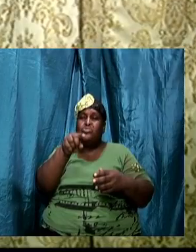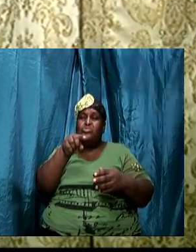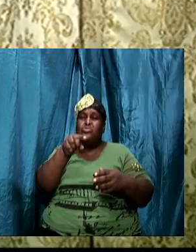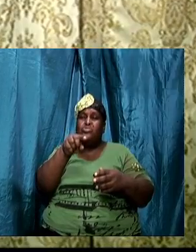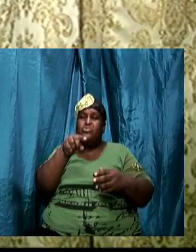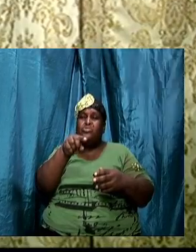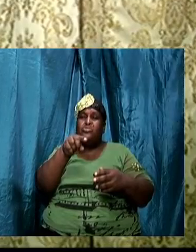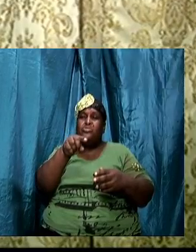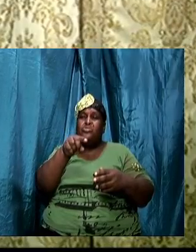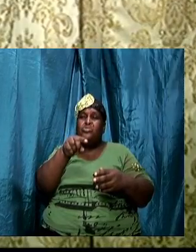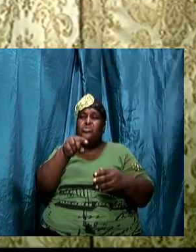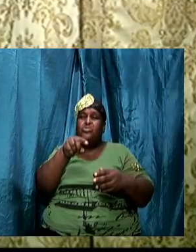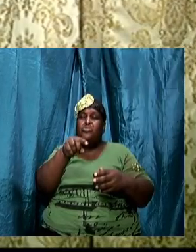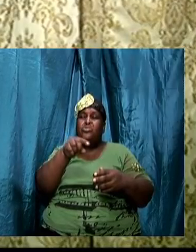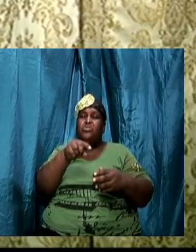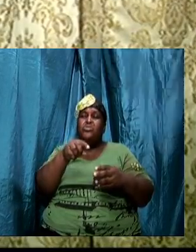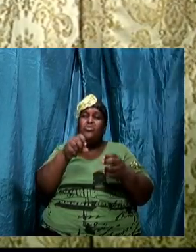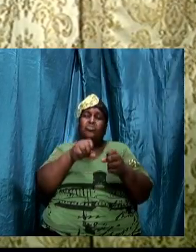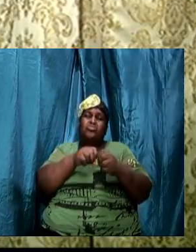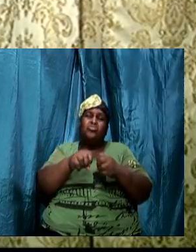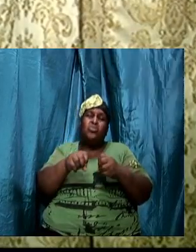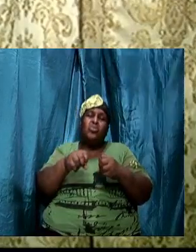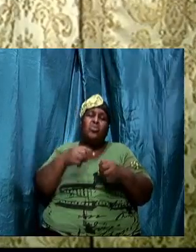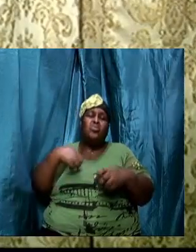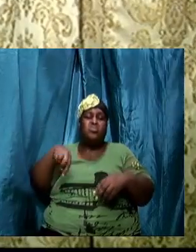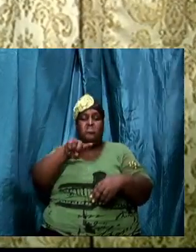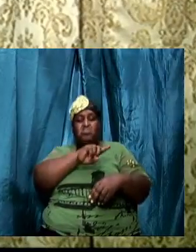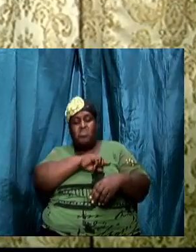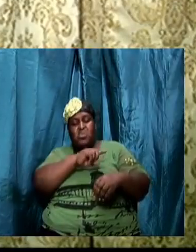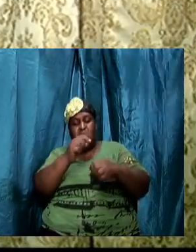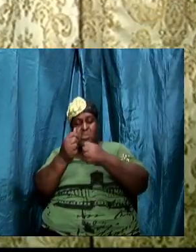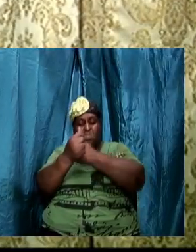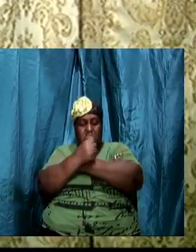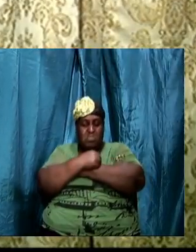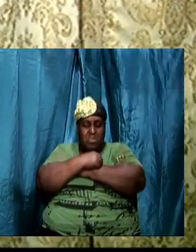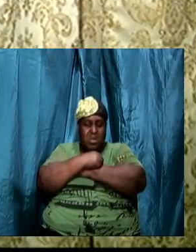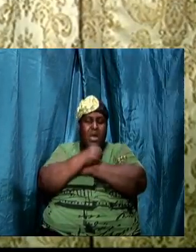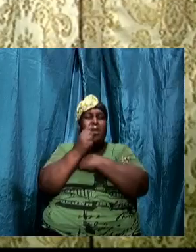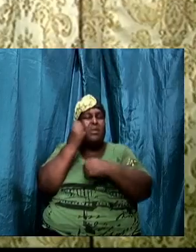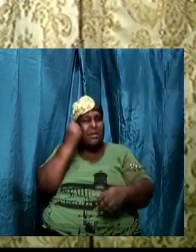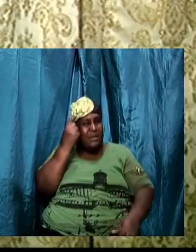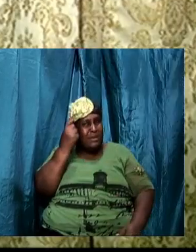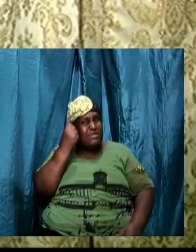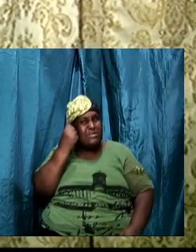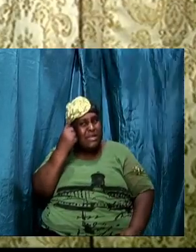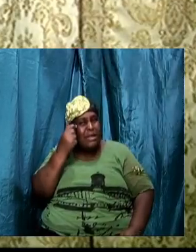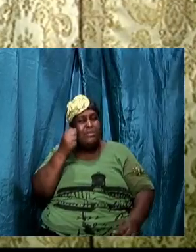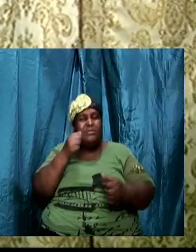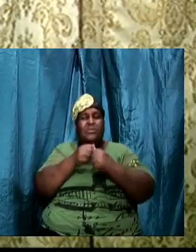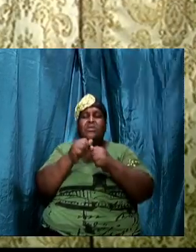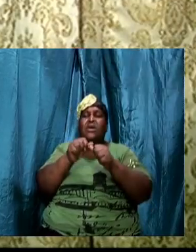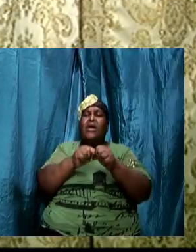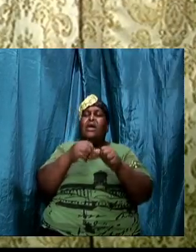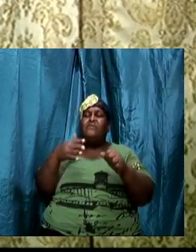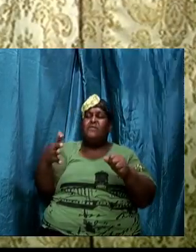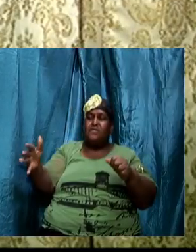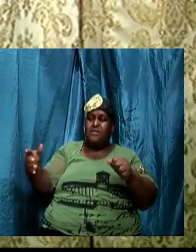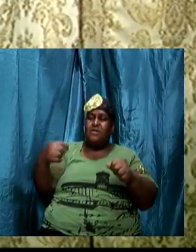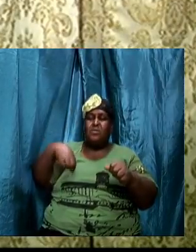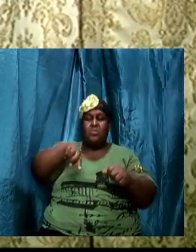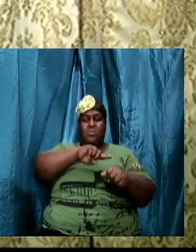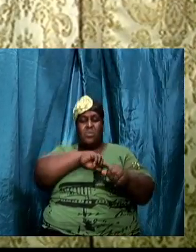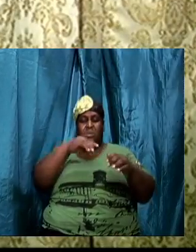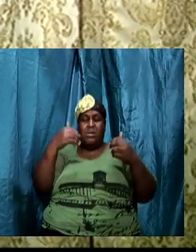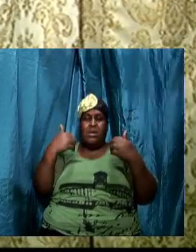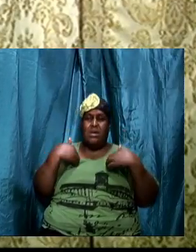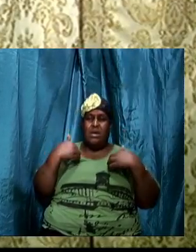The point I want to bring across so that we embrace, that we grasp it, with everything that we have got is